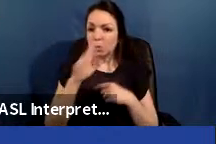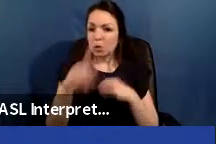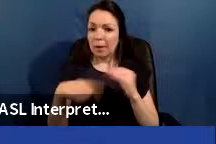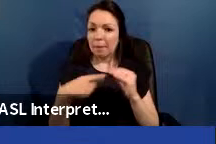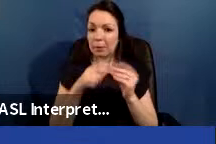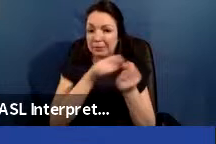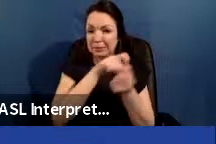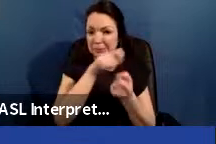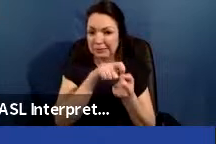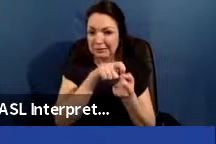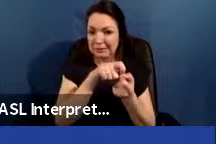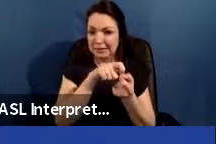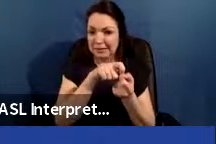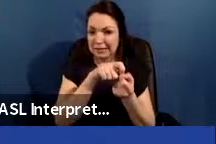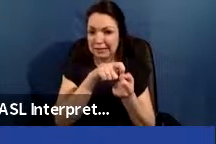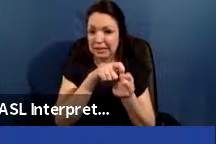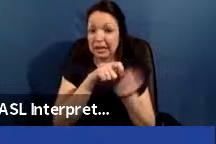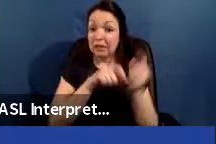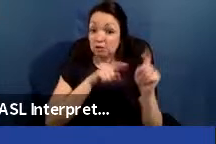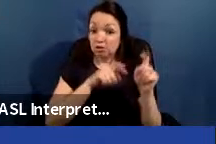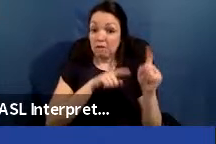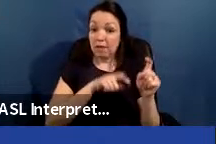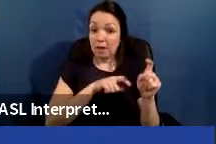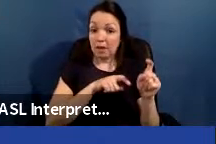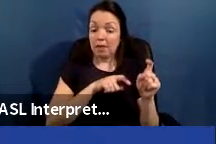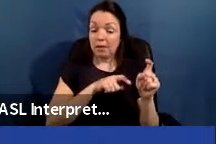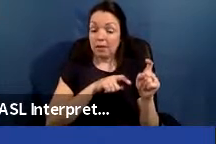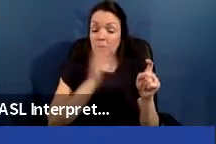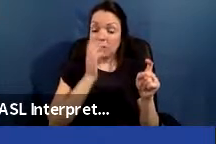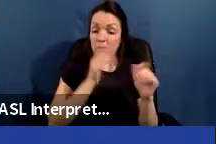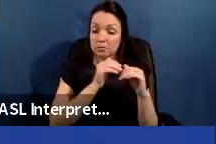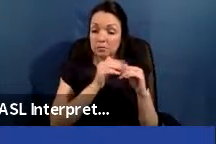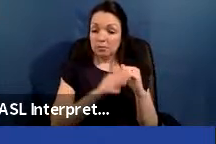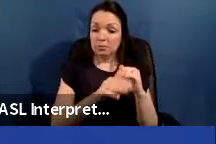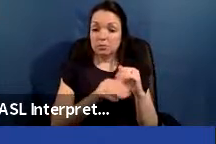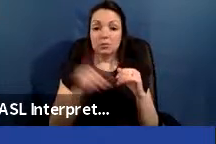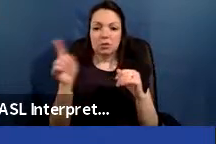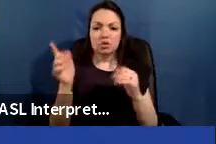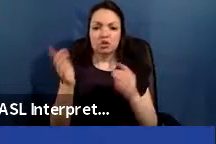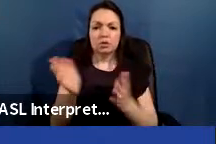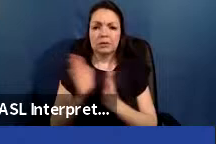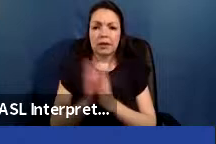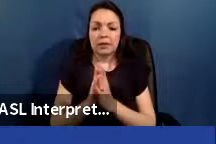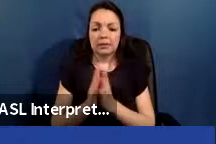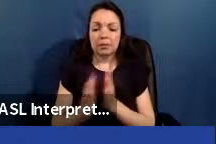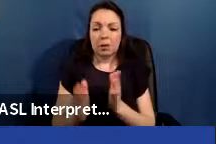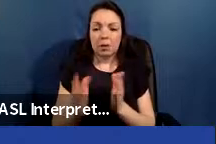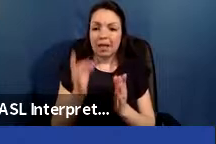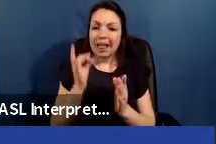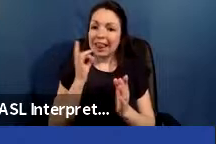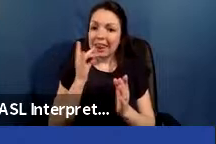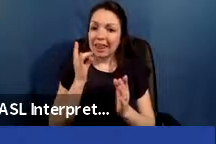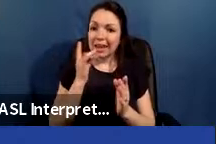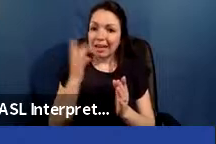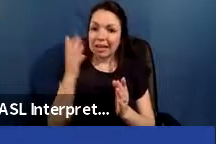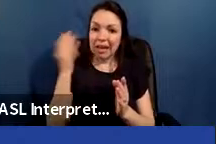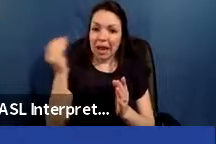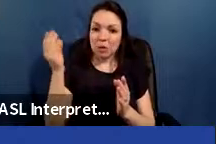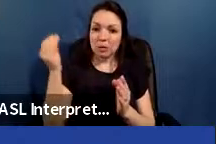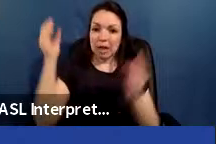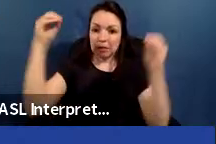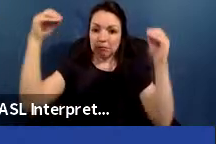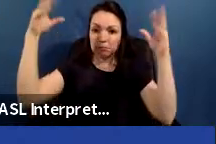their, in the survey that we're gonna send out afterwards. But she's asking about lighting outside of